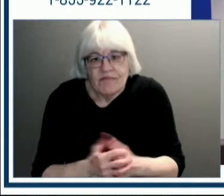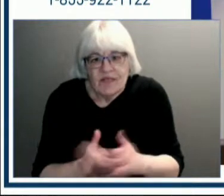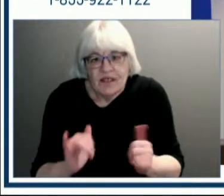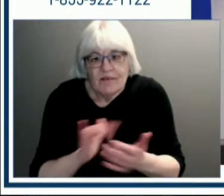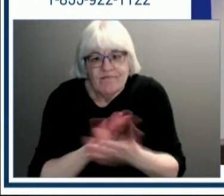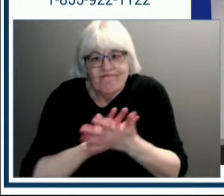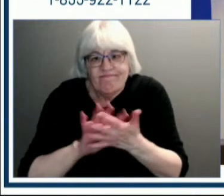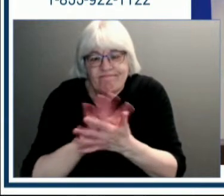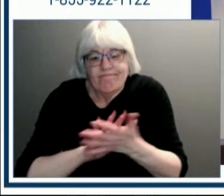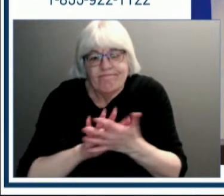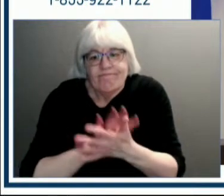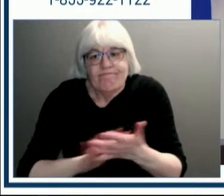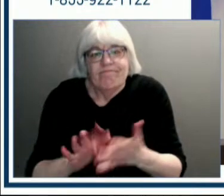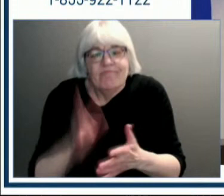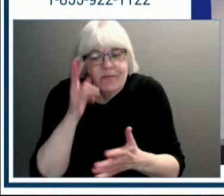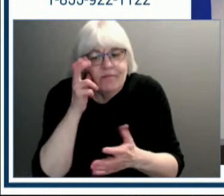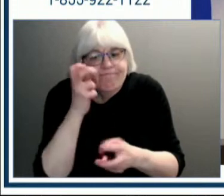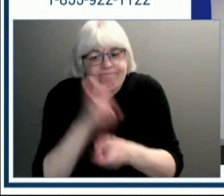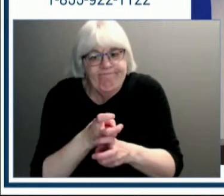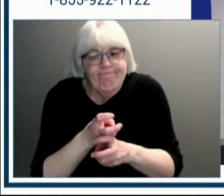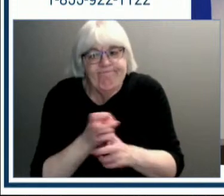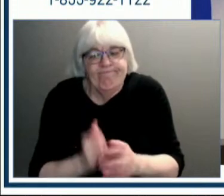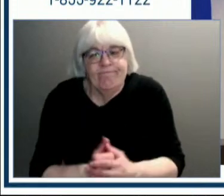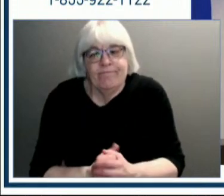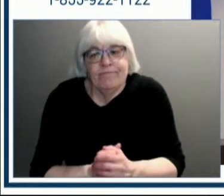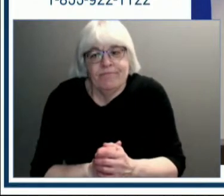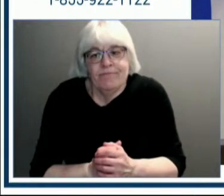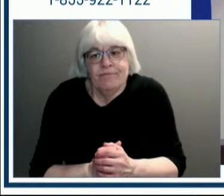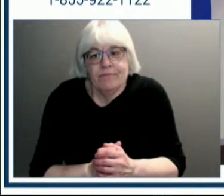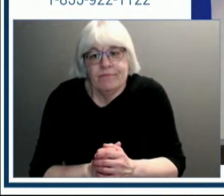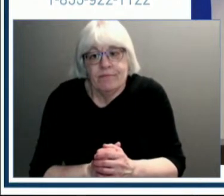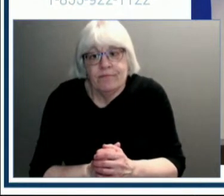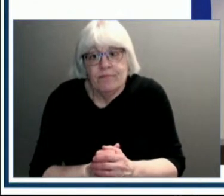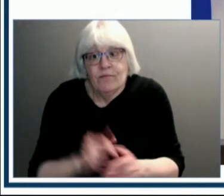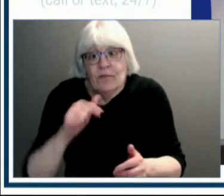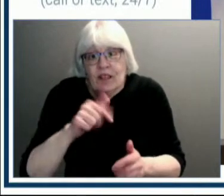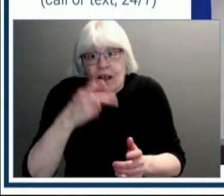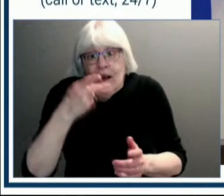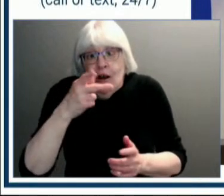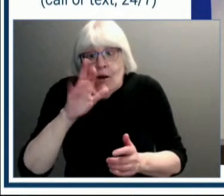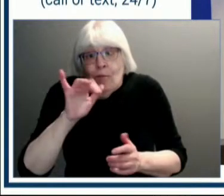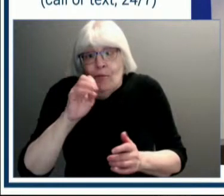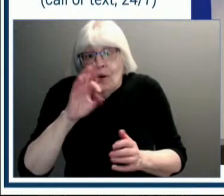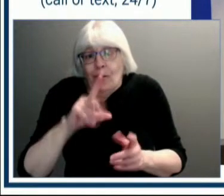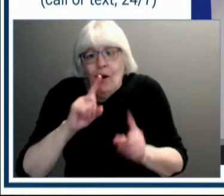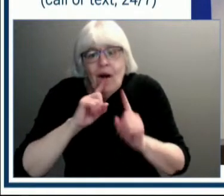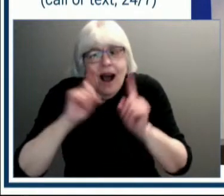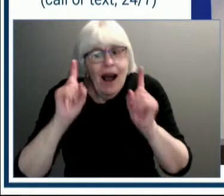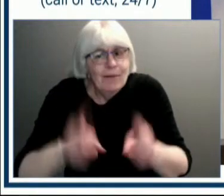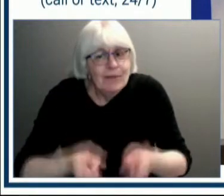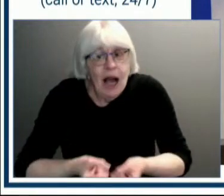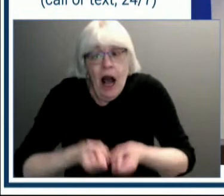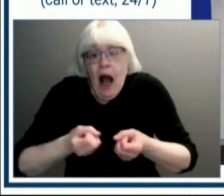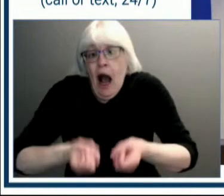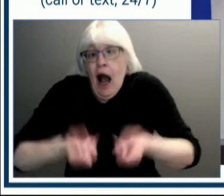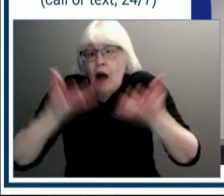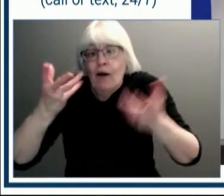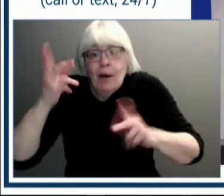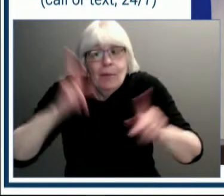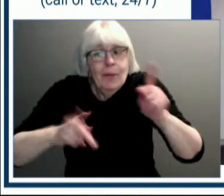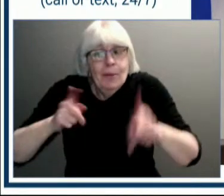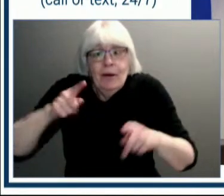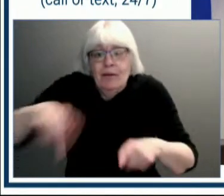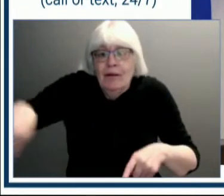so I don't have the exact cumulative number of what I know. The federal government made an announcement this morning.